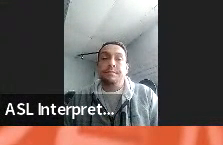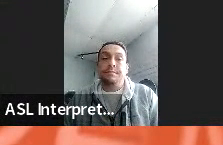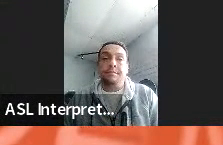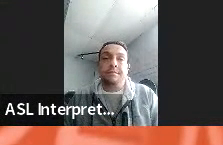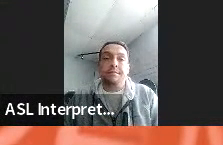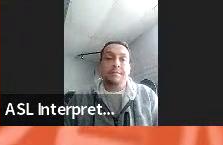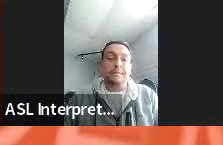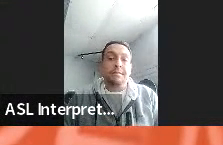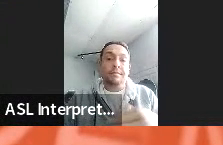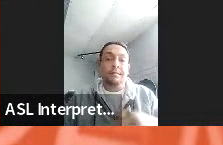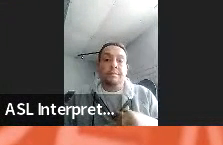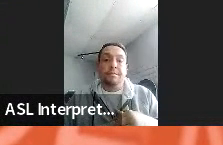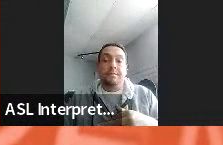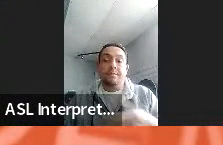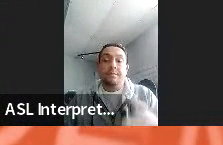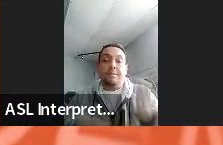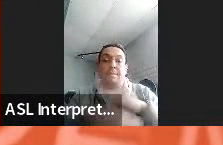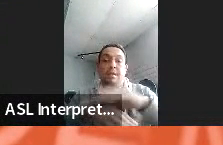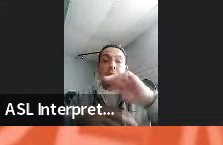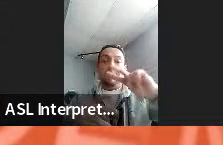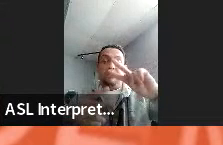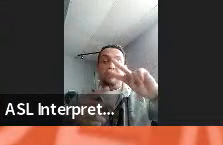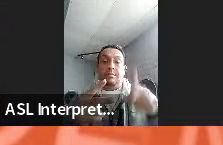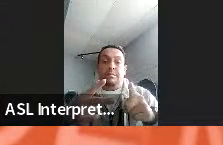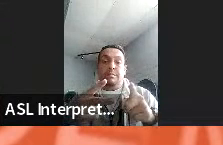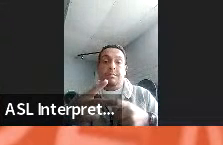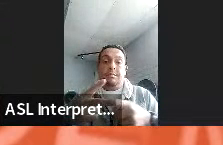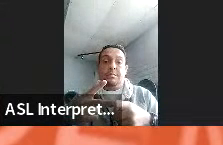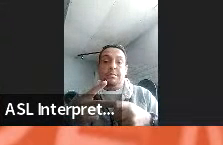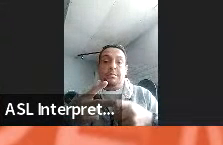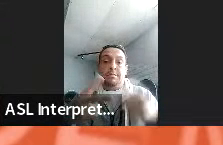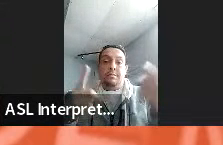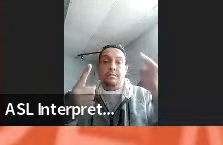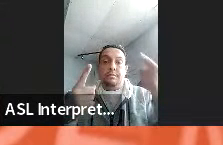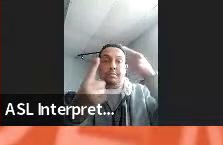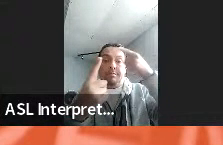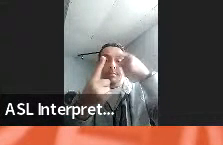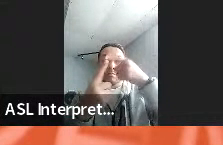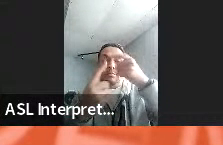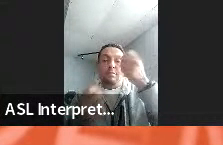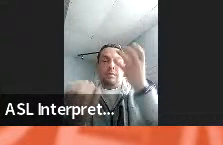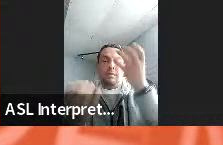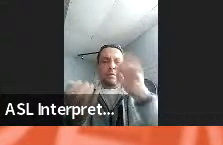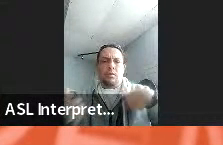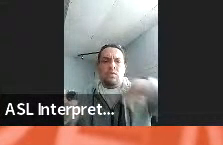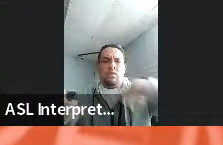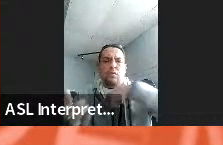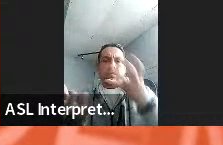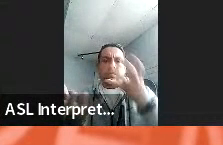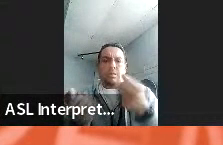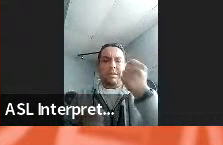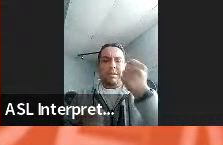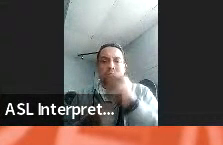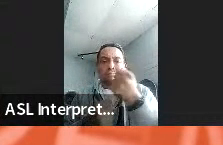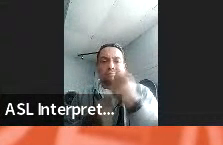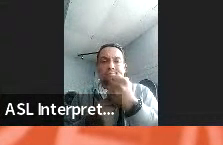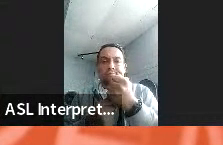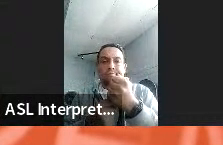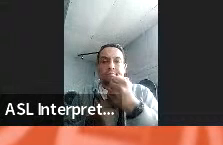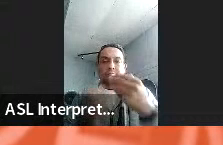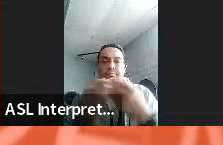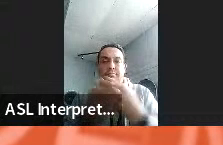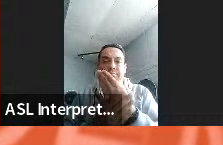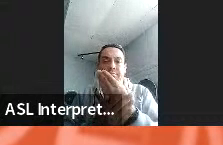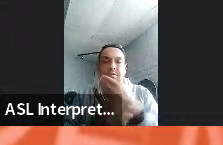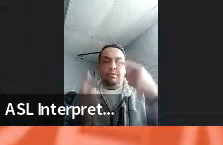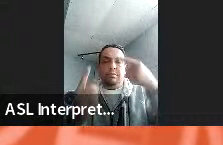On to our second goal. We want to support growing industries by unlocking new space and encouraging new business models. So this goal is about addressing